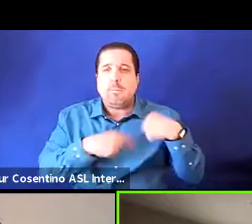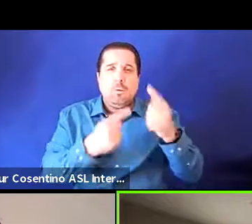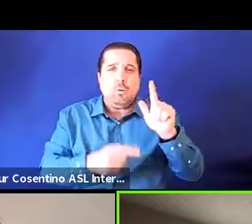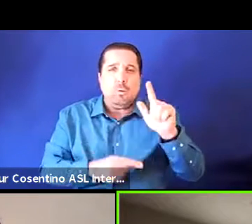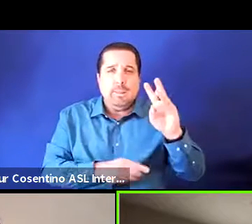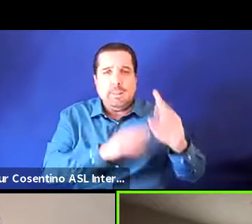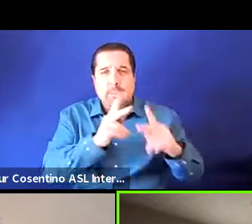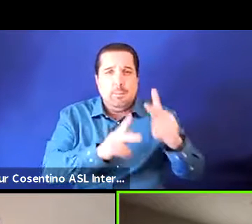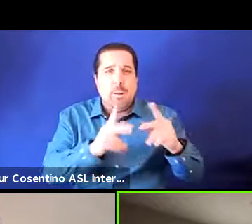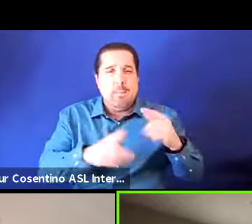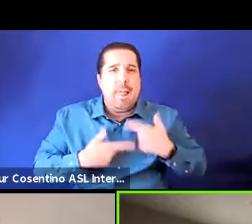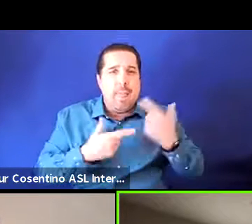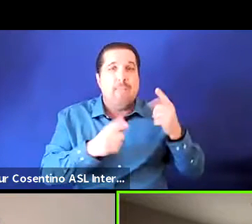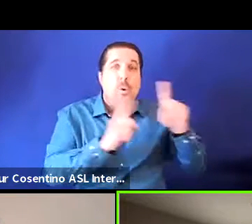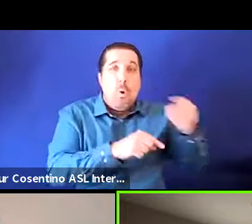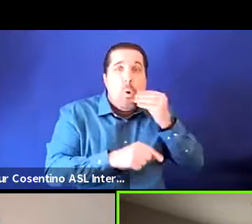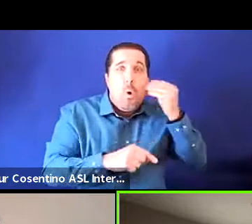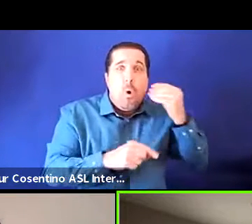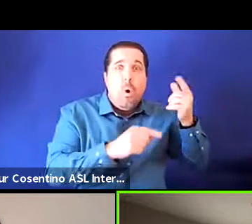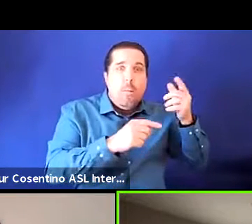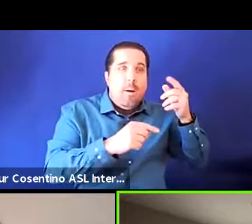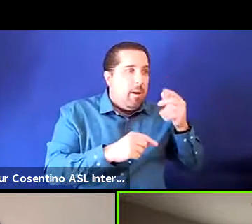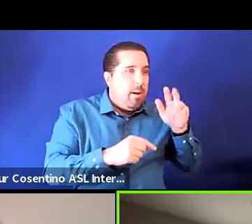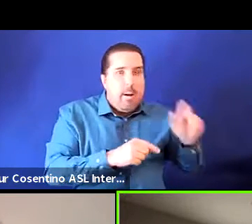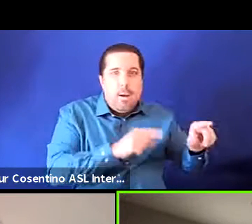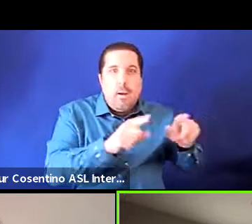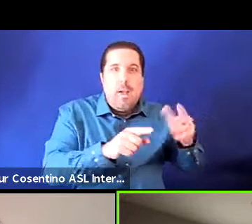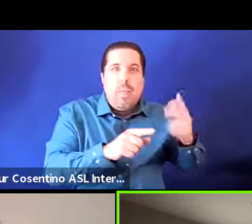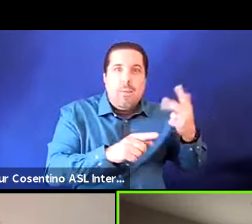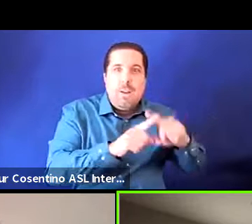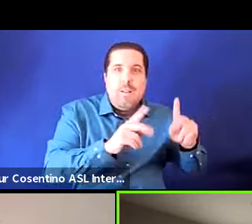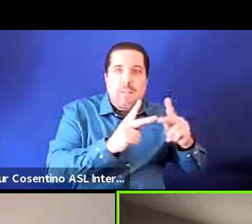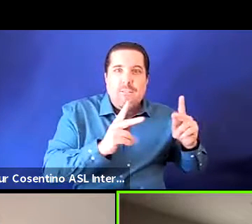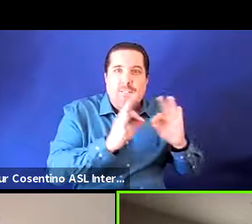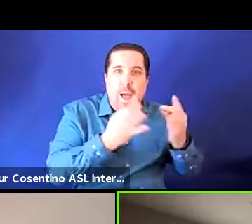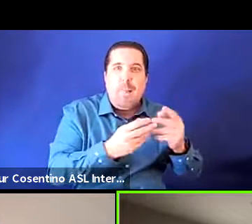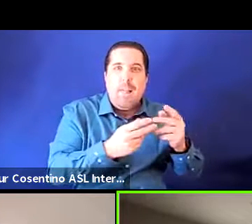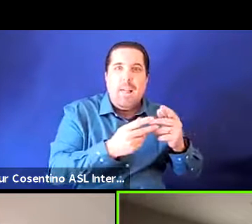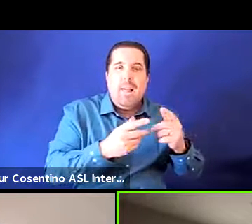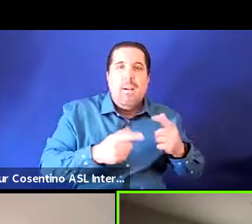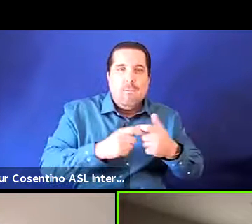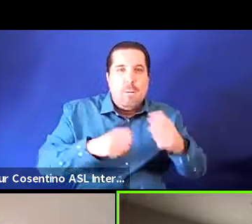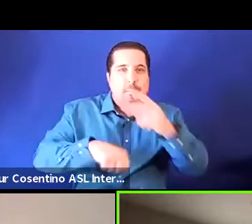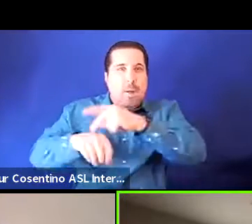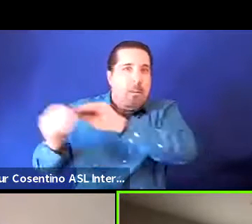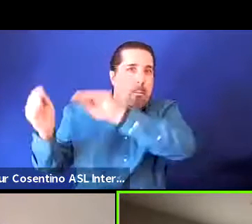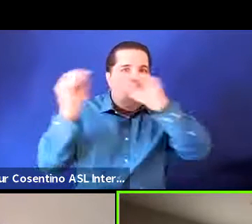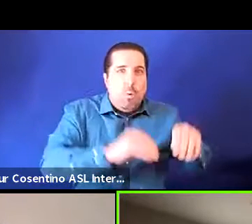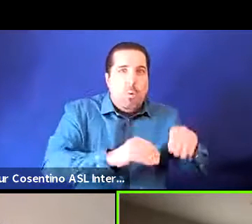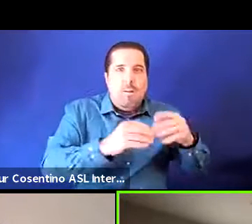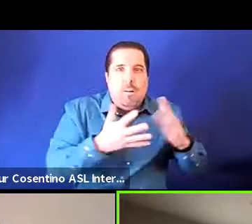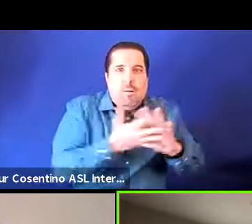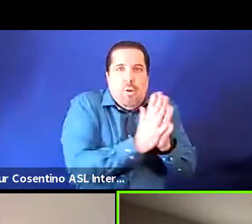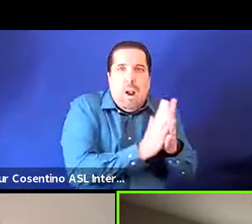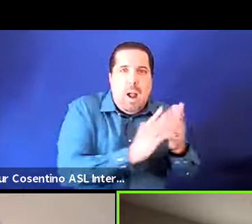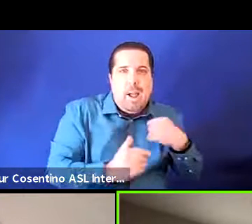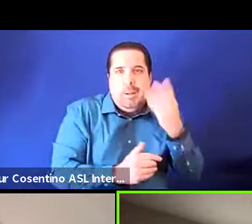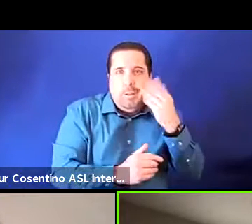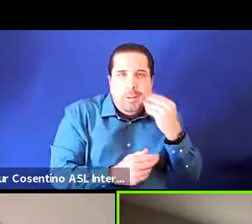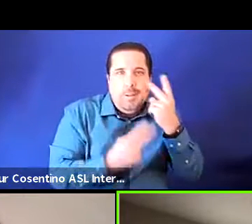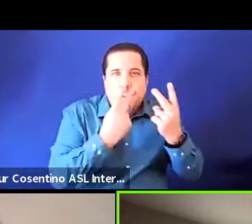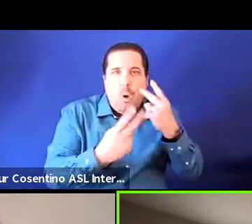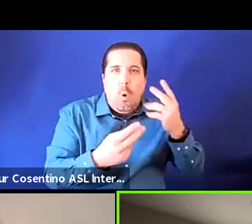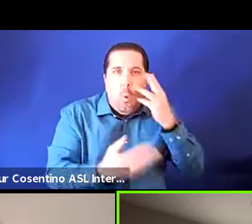living in one household, 3 different families who all came to the Philippines, I found myself constantly being faced with witnessing and experiencing